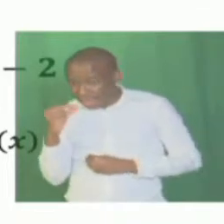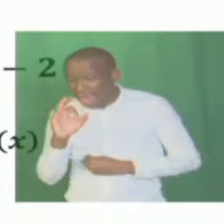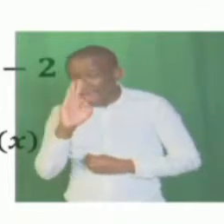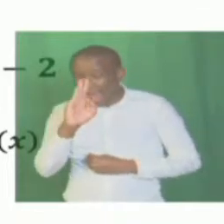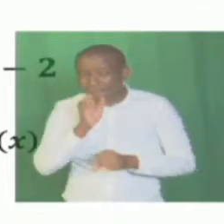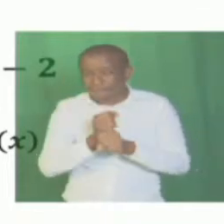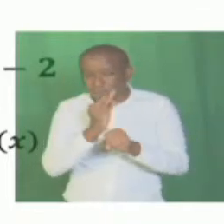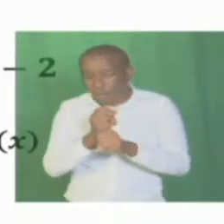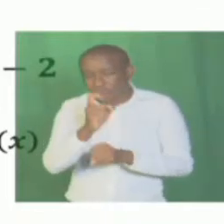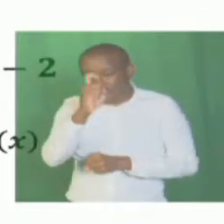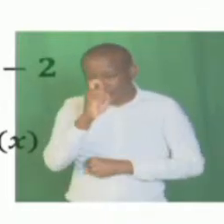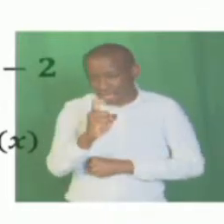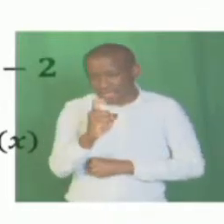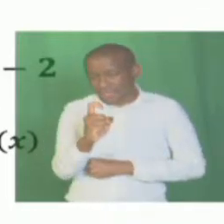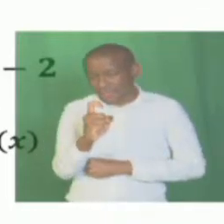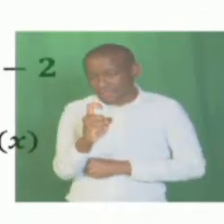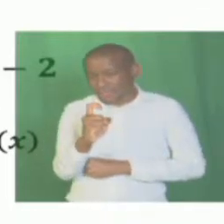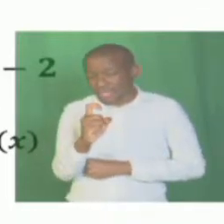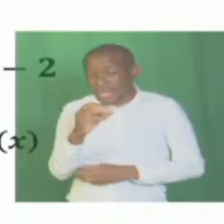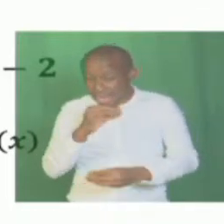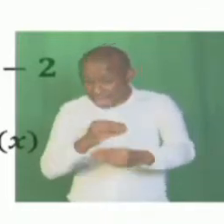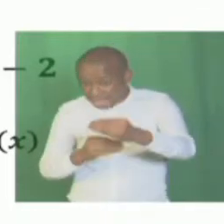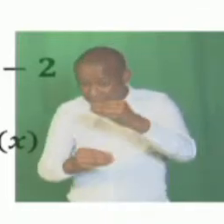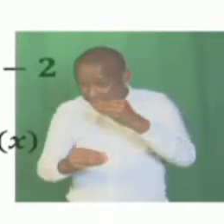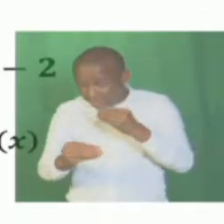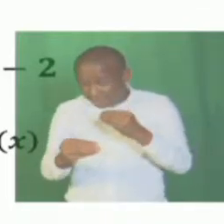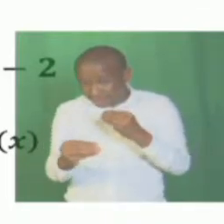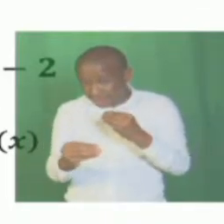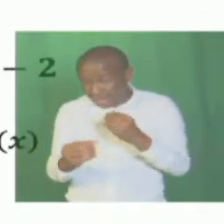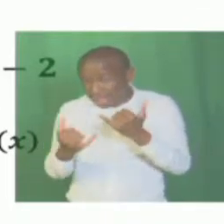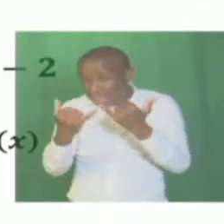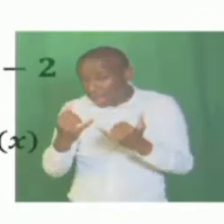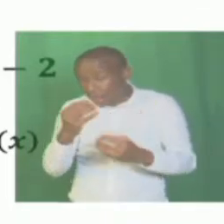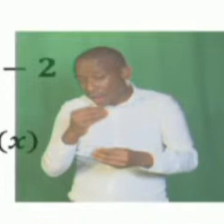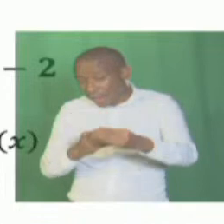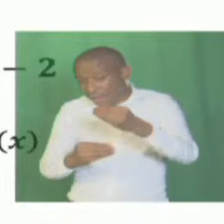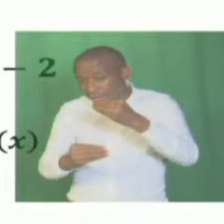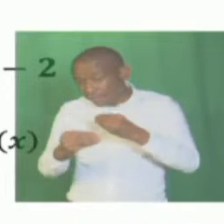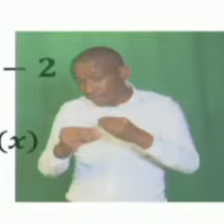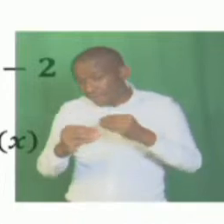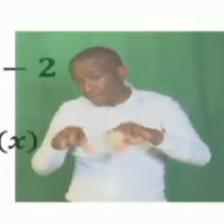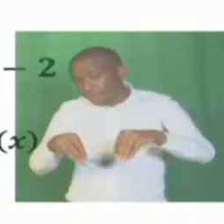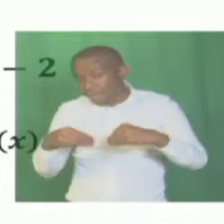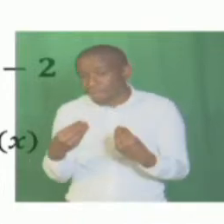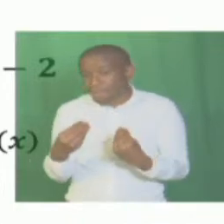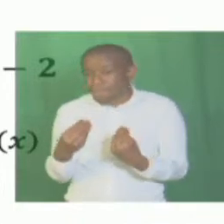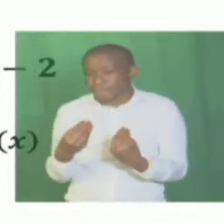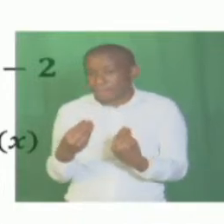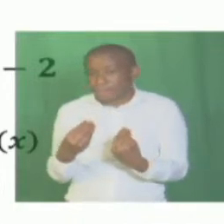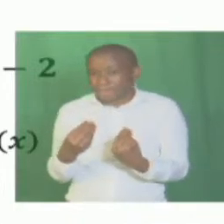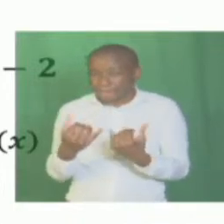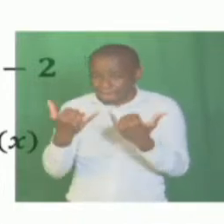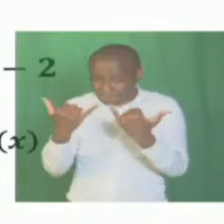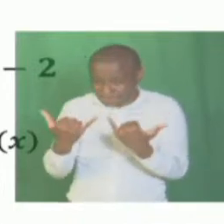f of x. So the inverse, to get the inverse, what we do is